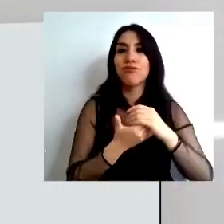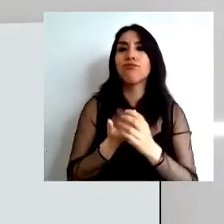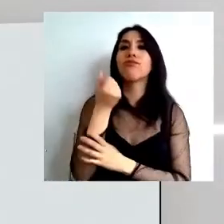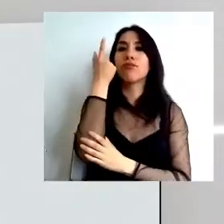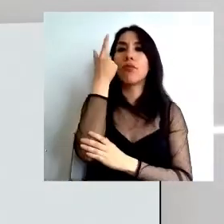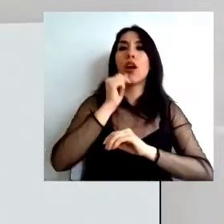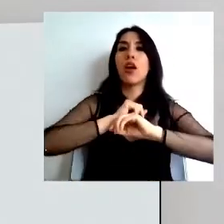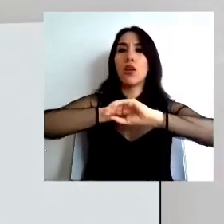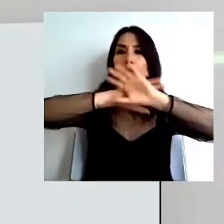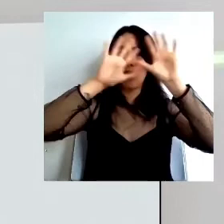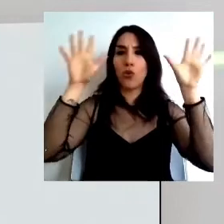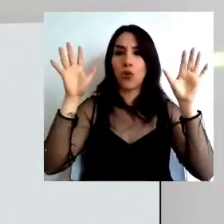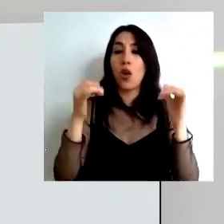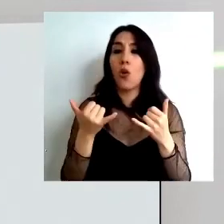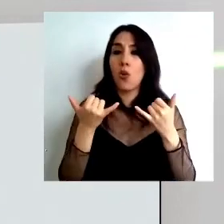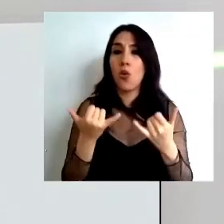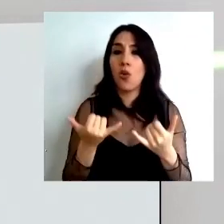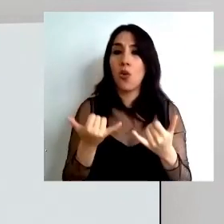job.